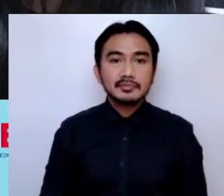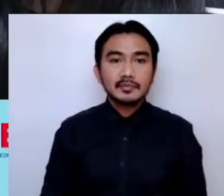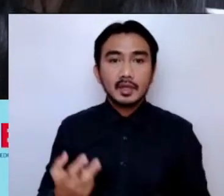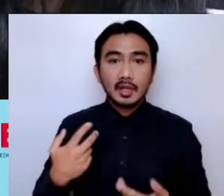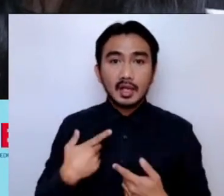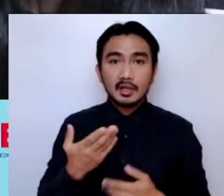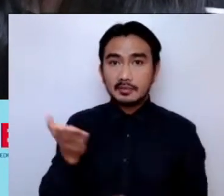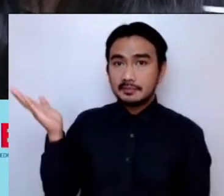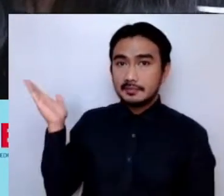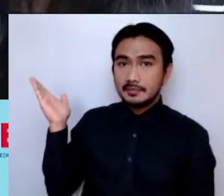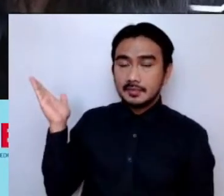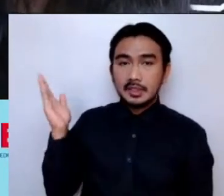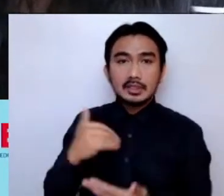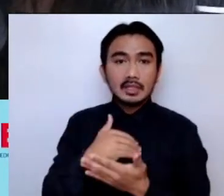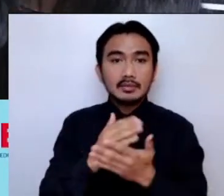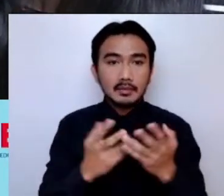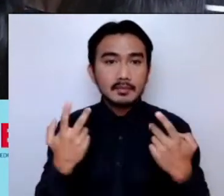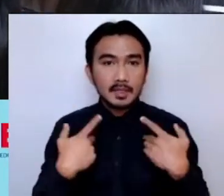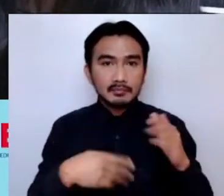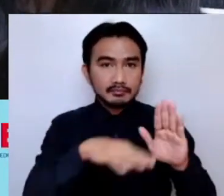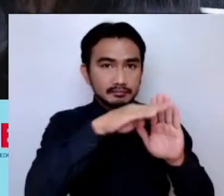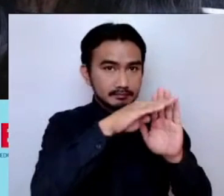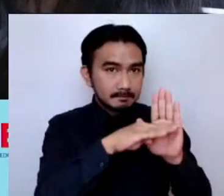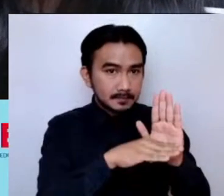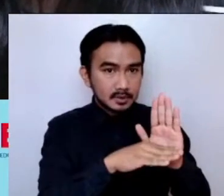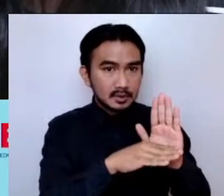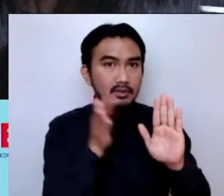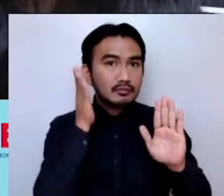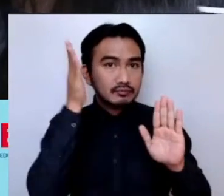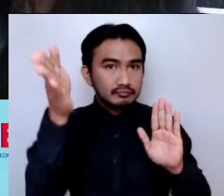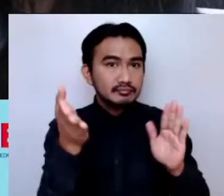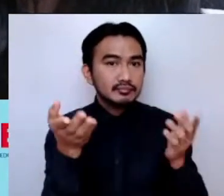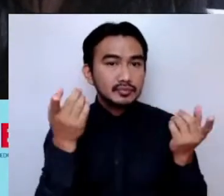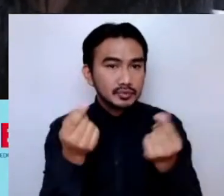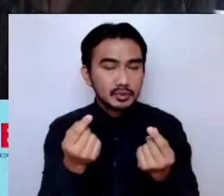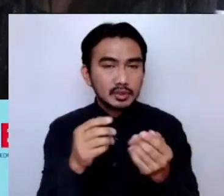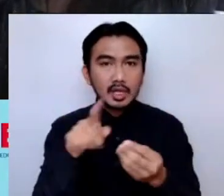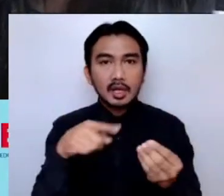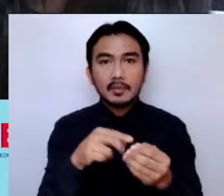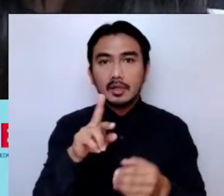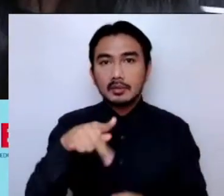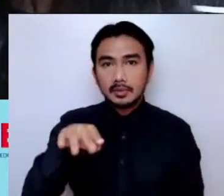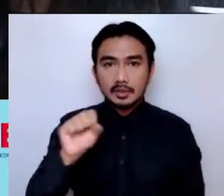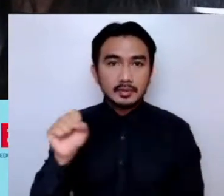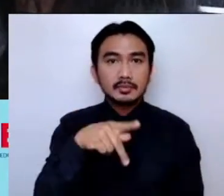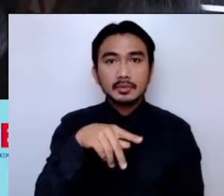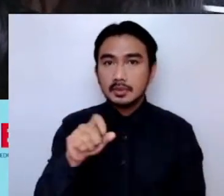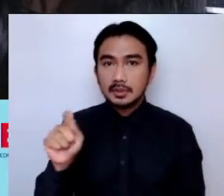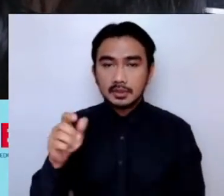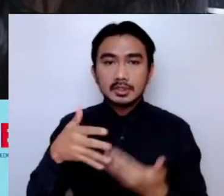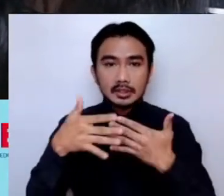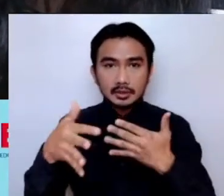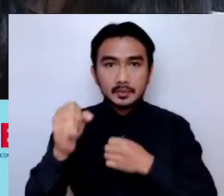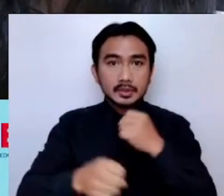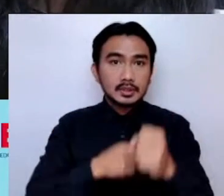some of the things to look forward to when we talk about RPMS-PPST in the coming year. So first,